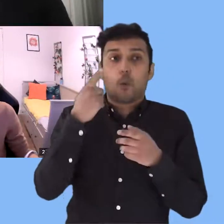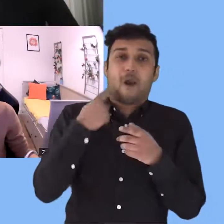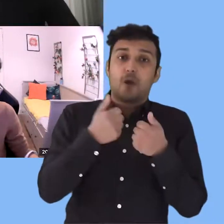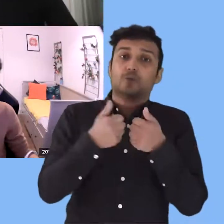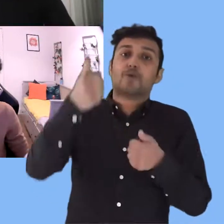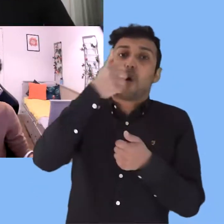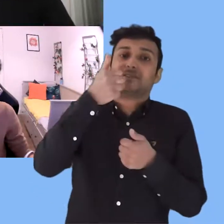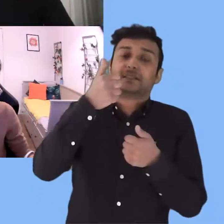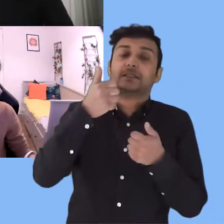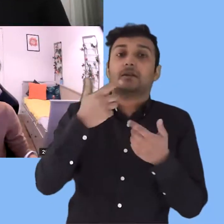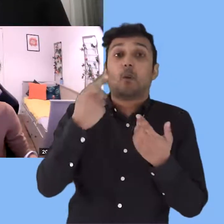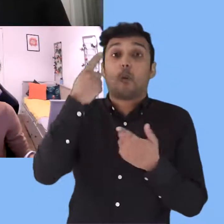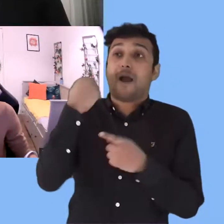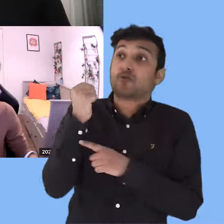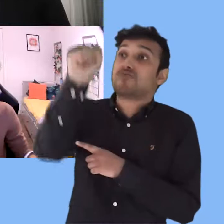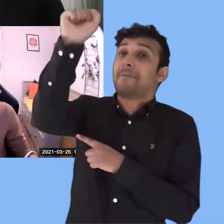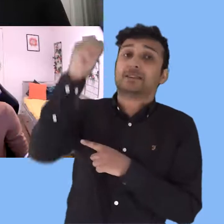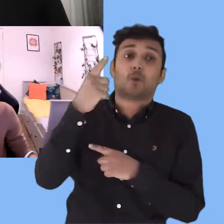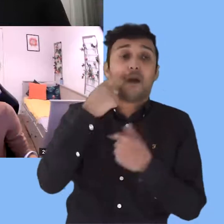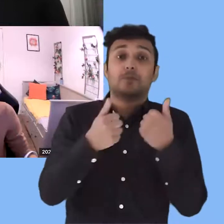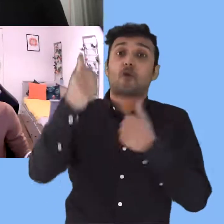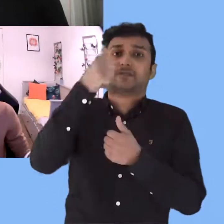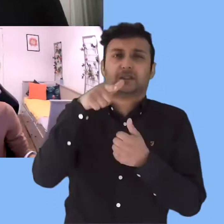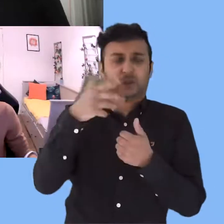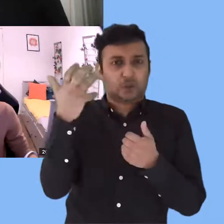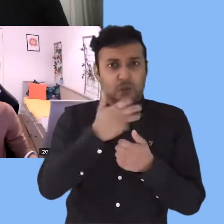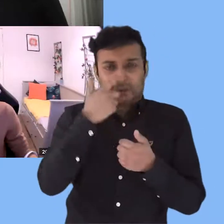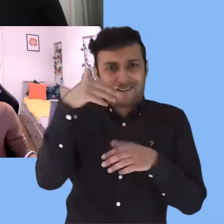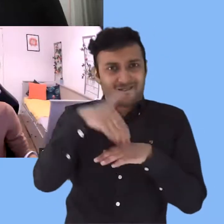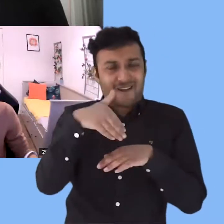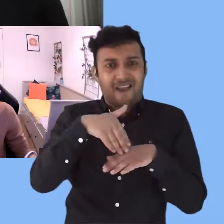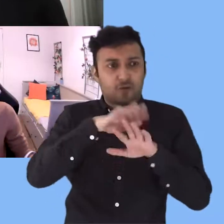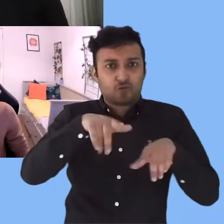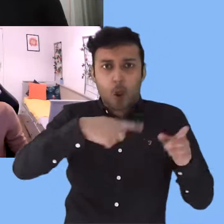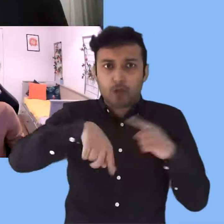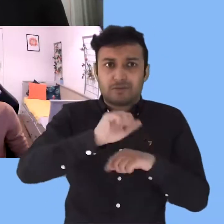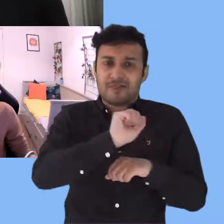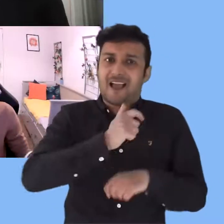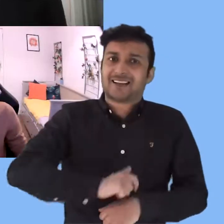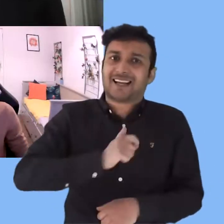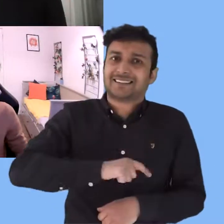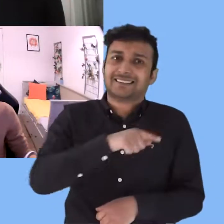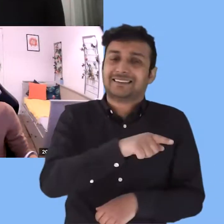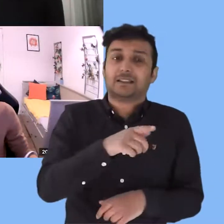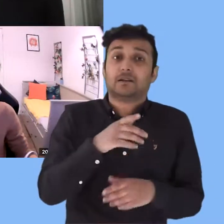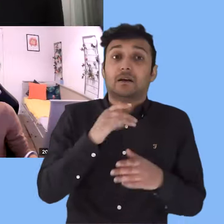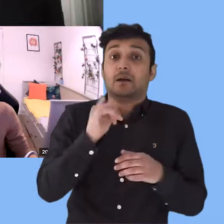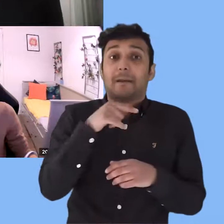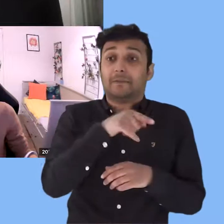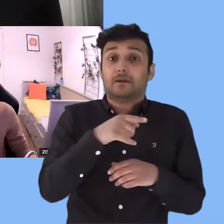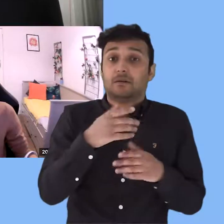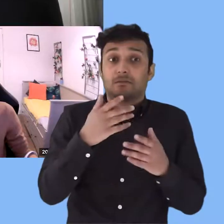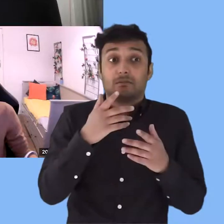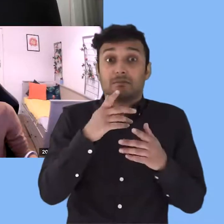of contexts where, you know, it isn't the majority. And it really kind of, it